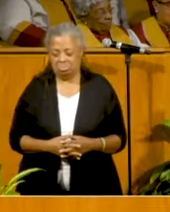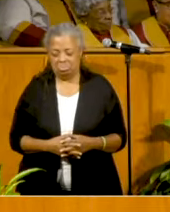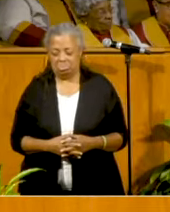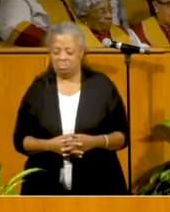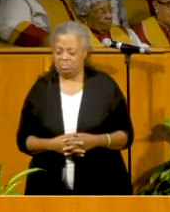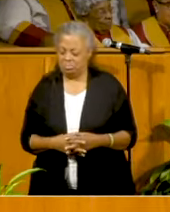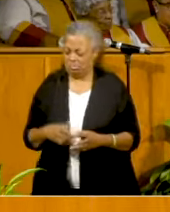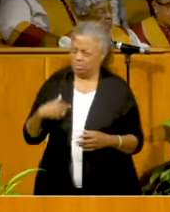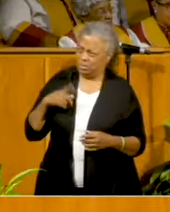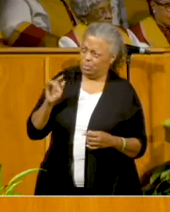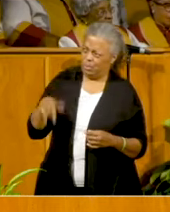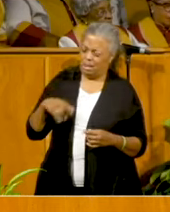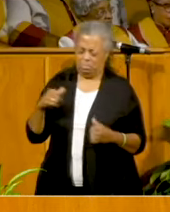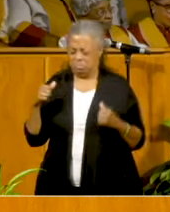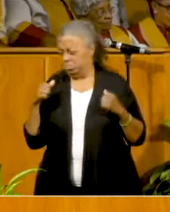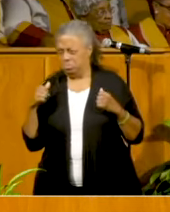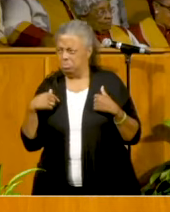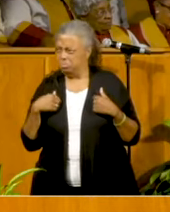I wouldn't do that.